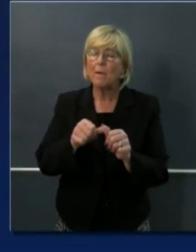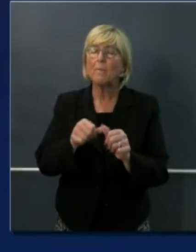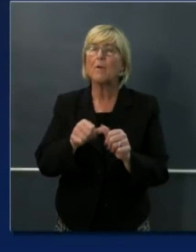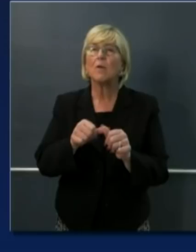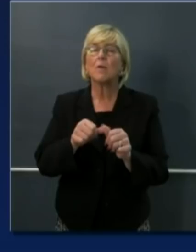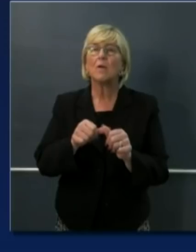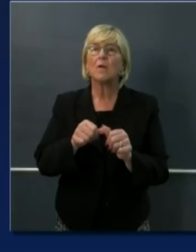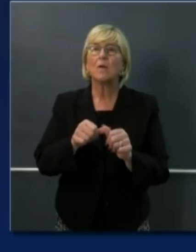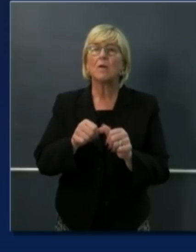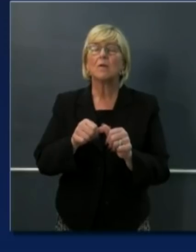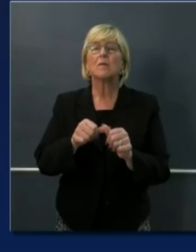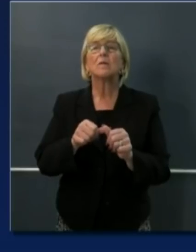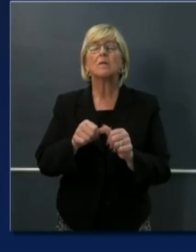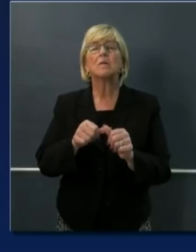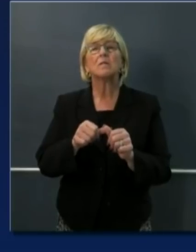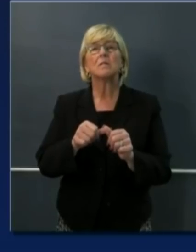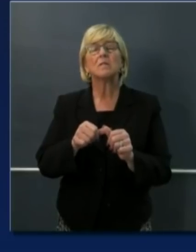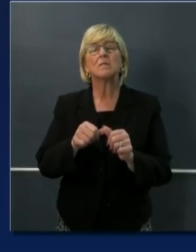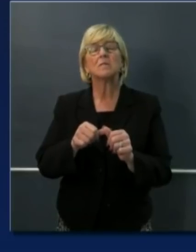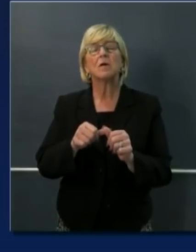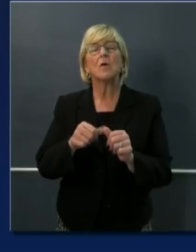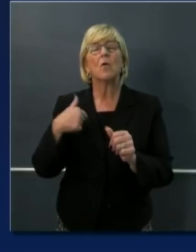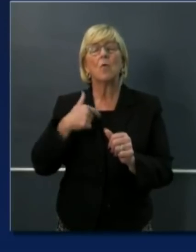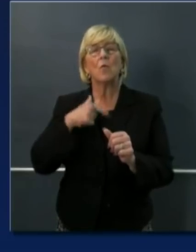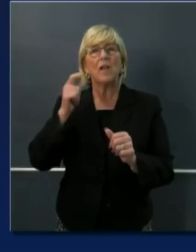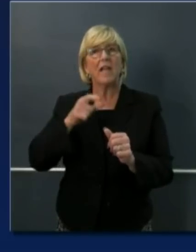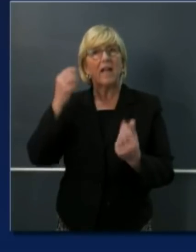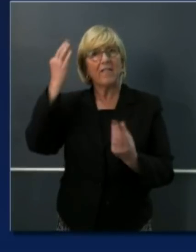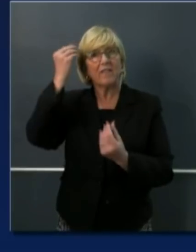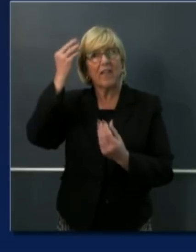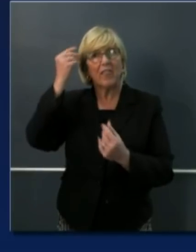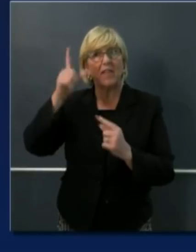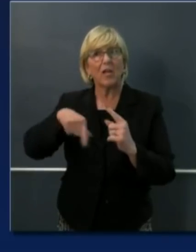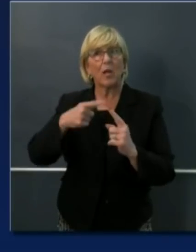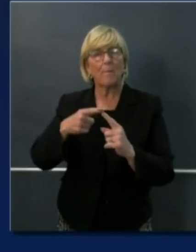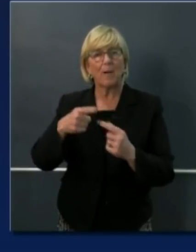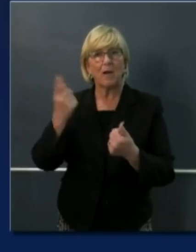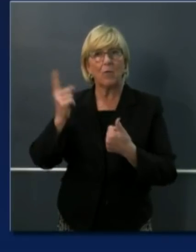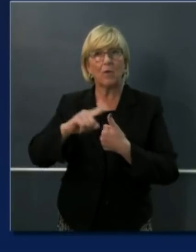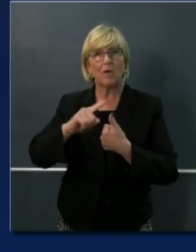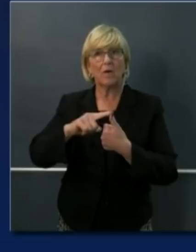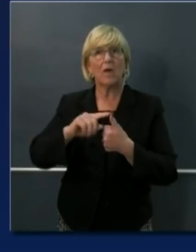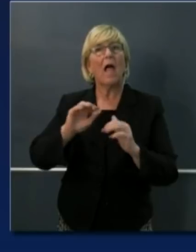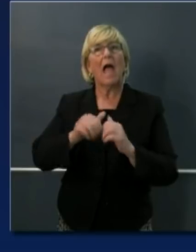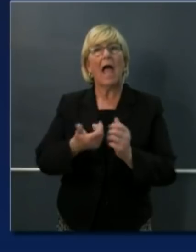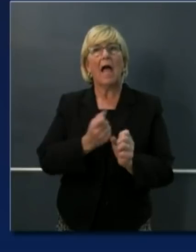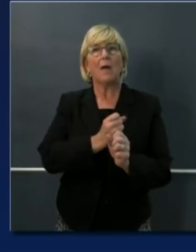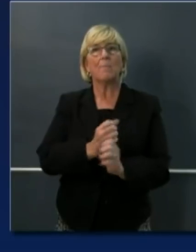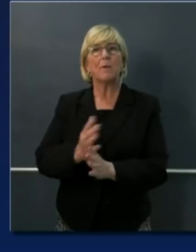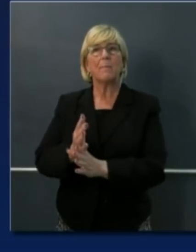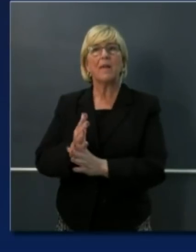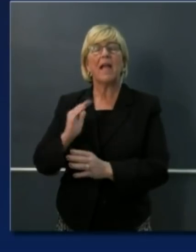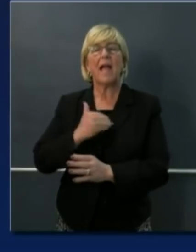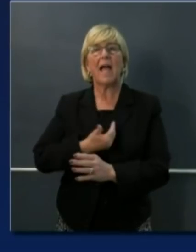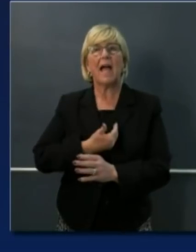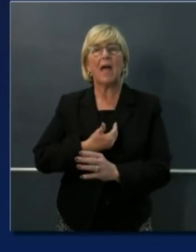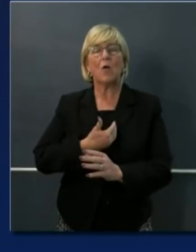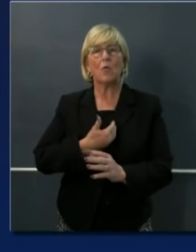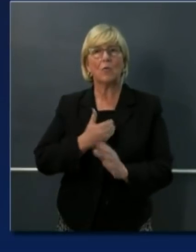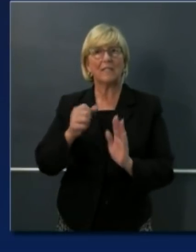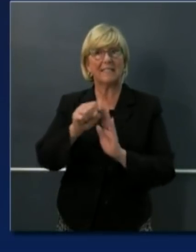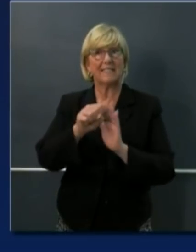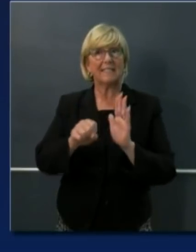one. Two of the key questions that we ask ourselves is, how prepared is our state to test everyone who